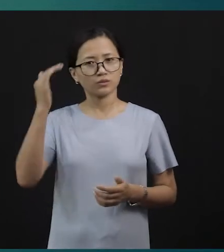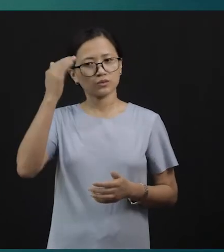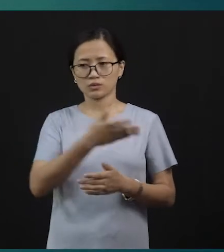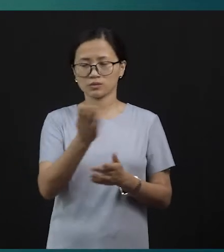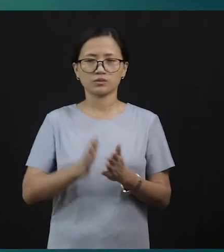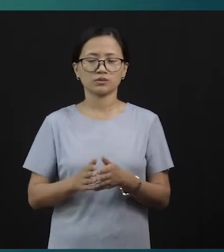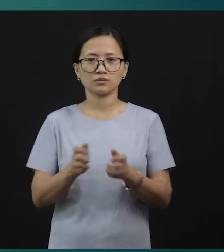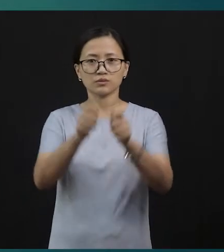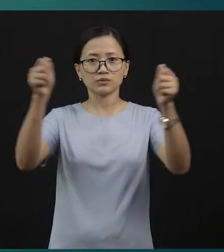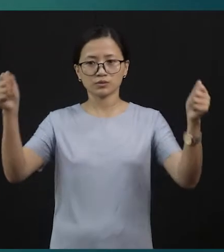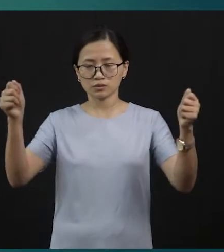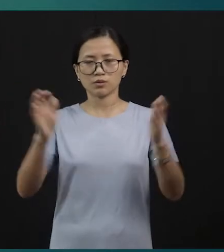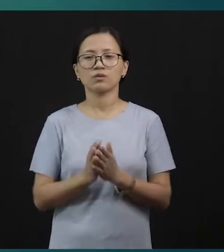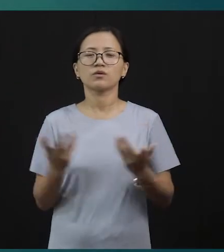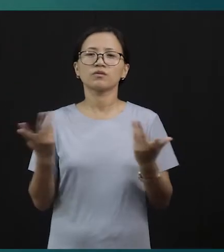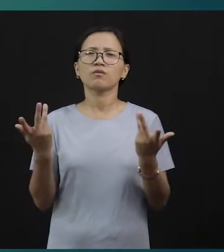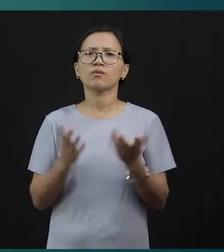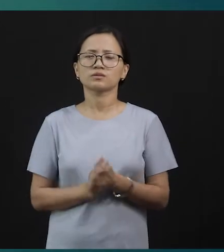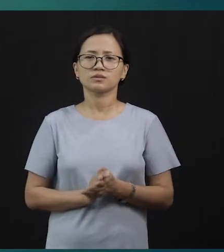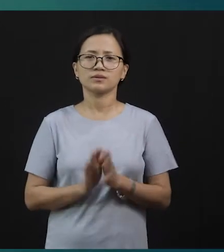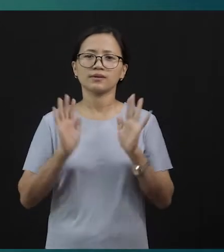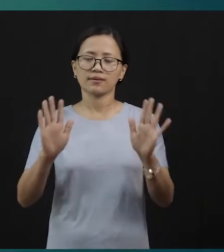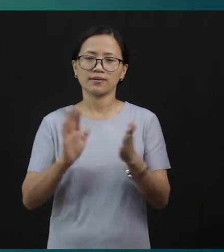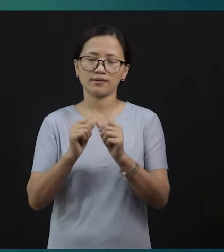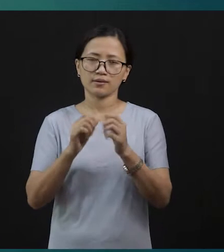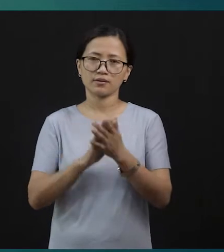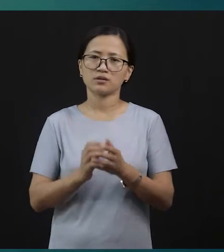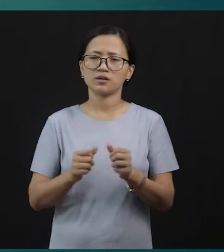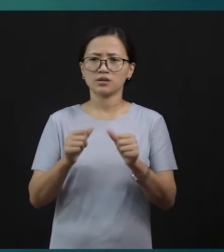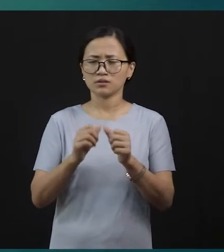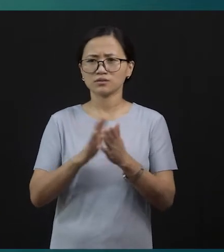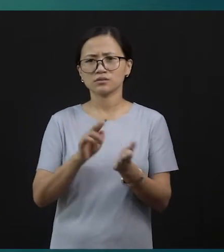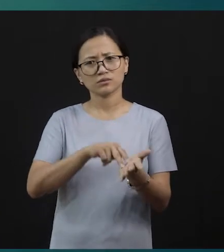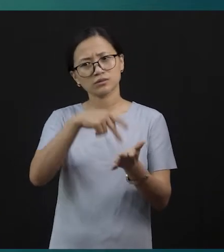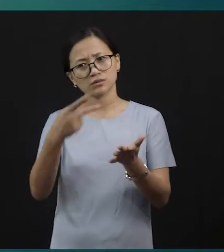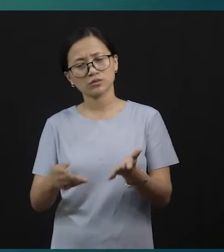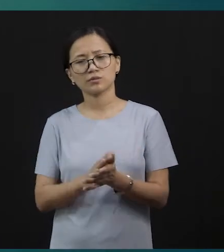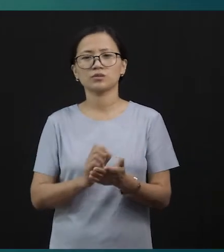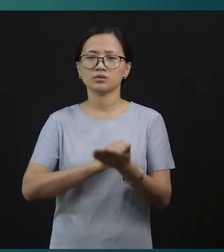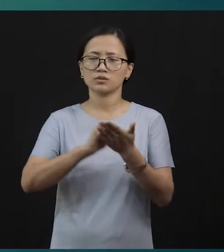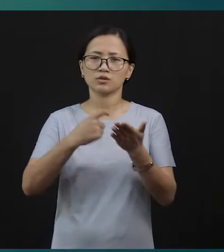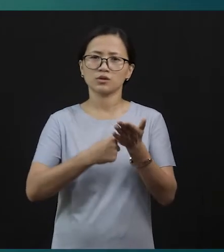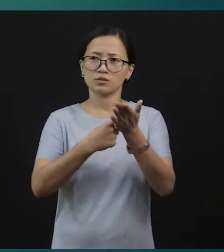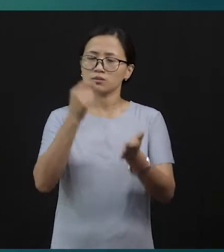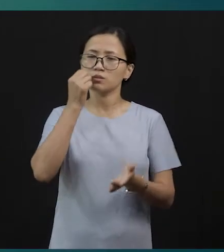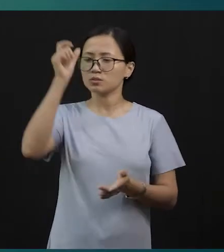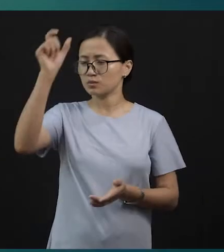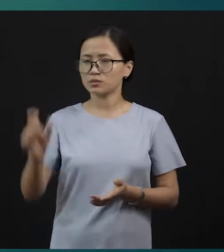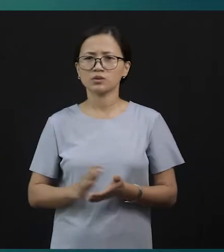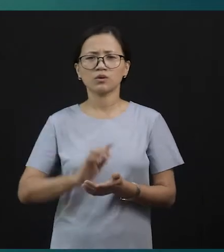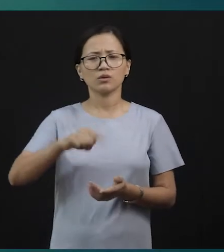they also give reports of what happened. If there was an accident that took place yesterday, the reporters will write every detail and give it in